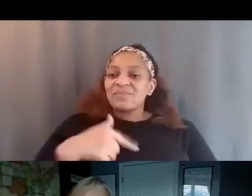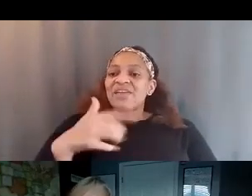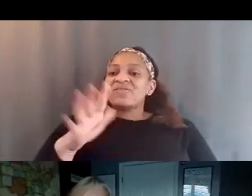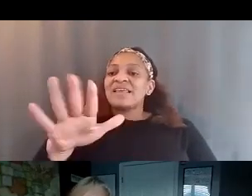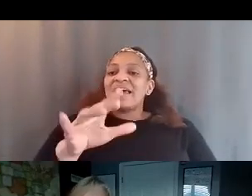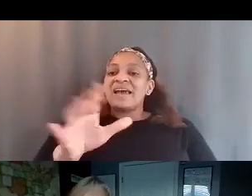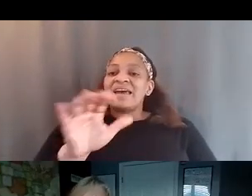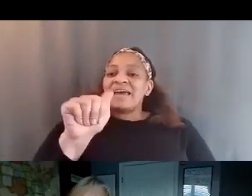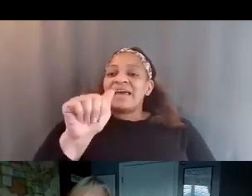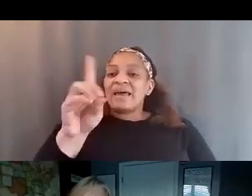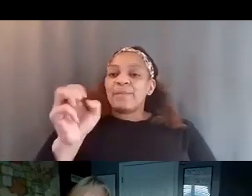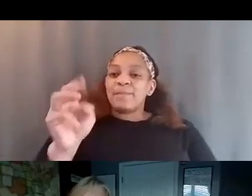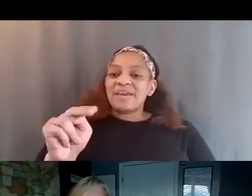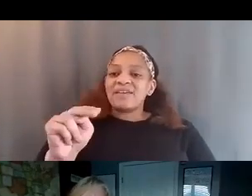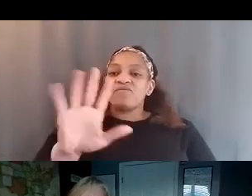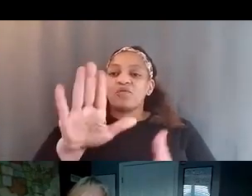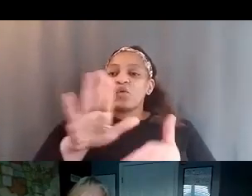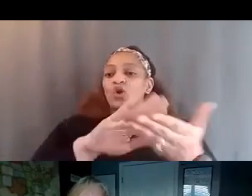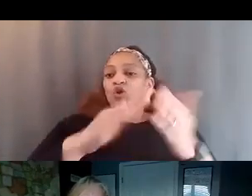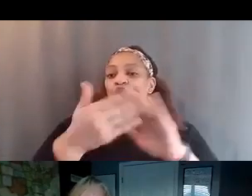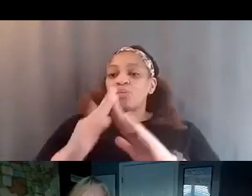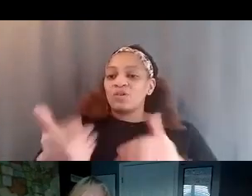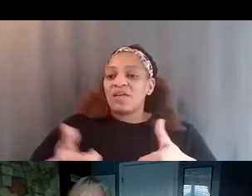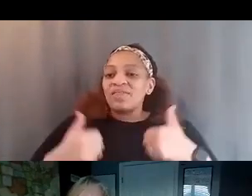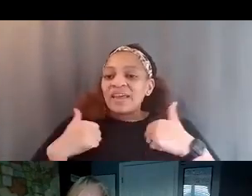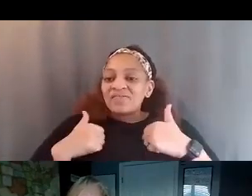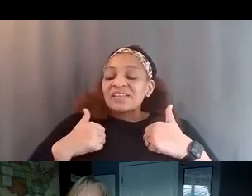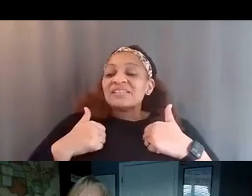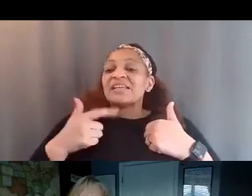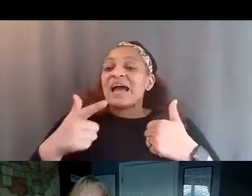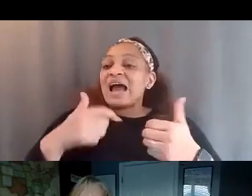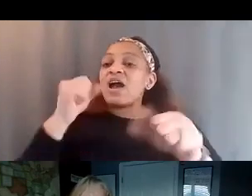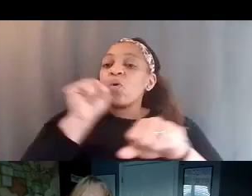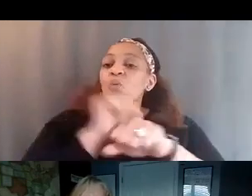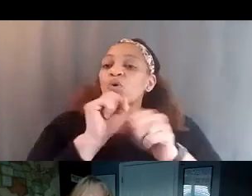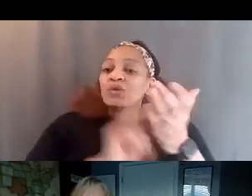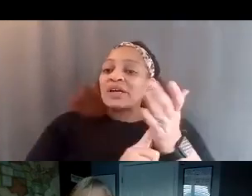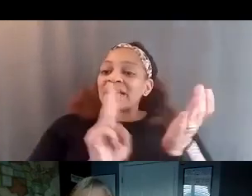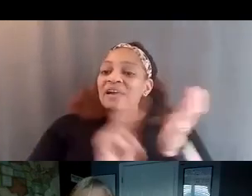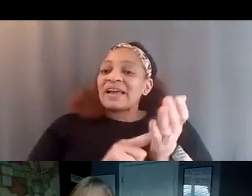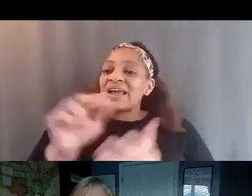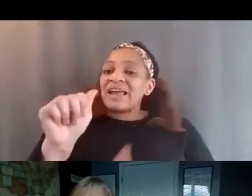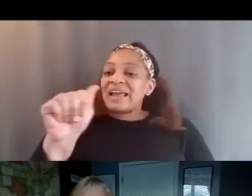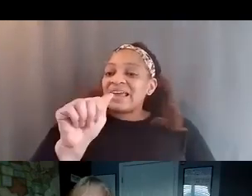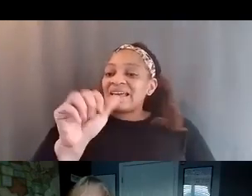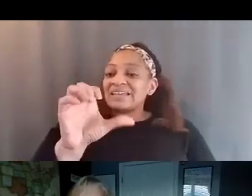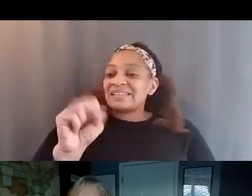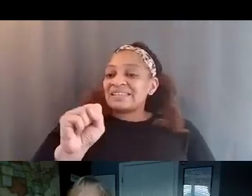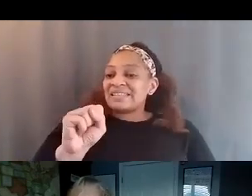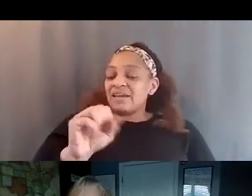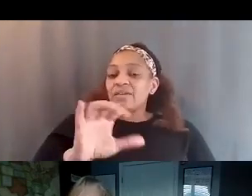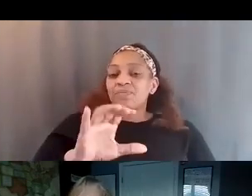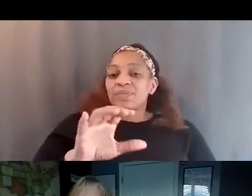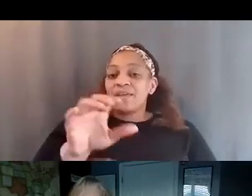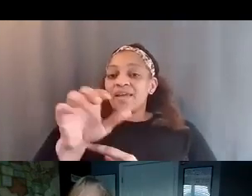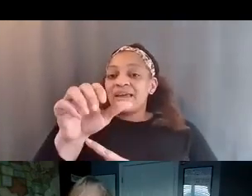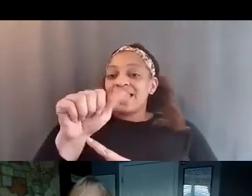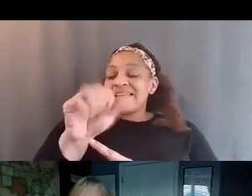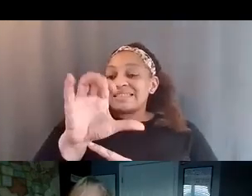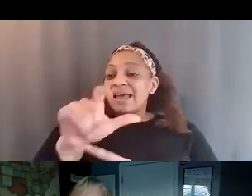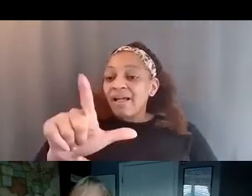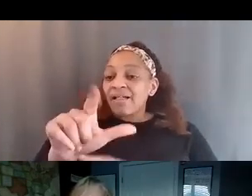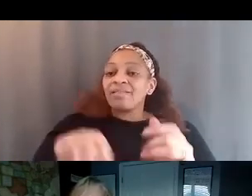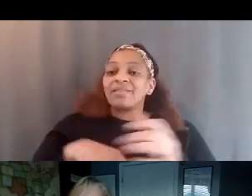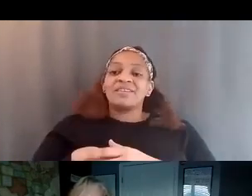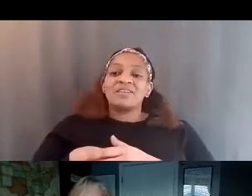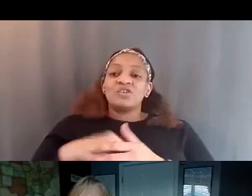Community Living. I now work as a contractor for ACL as a senior advisor here, and also working on